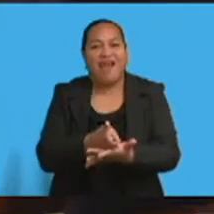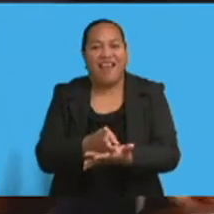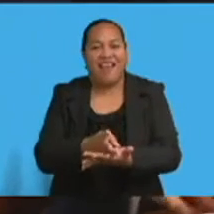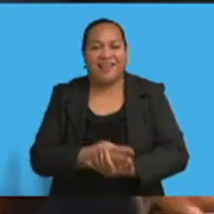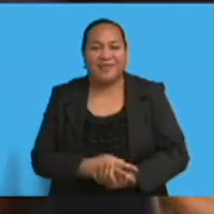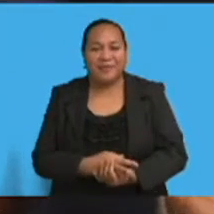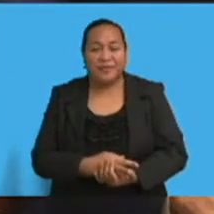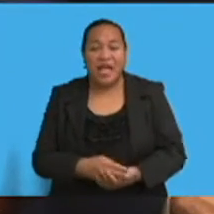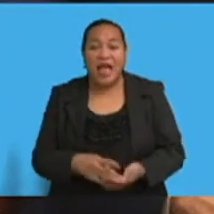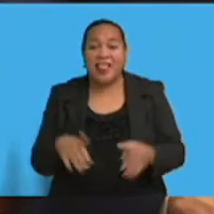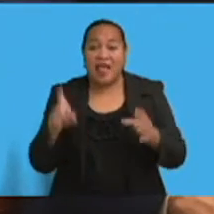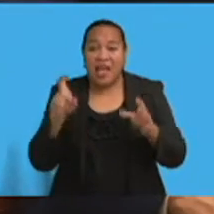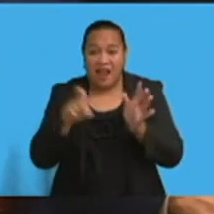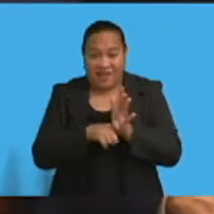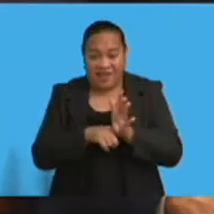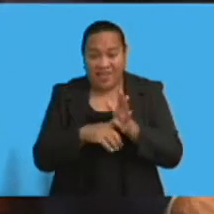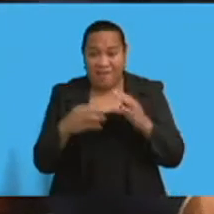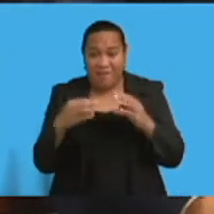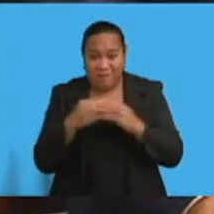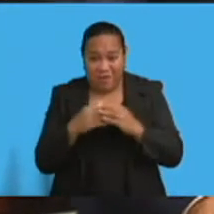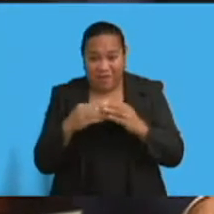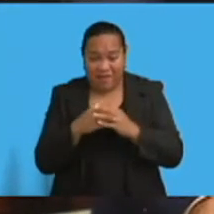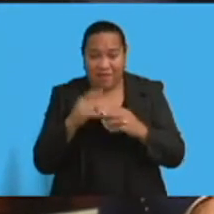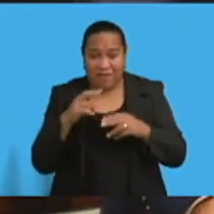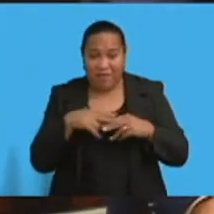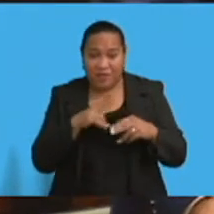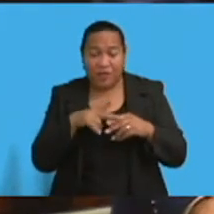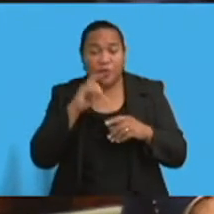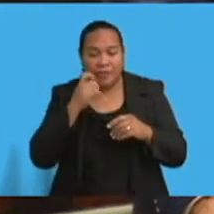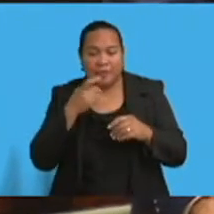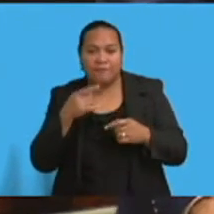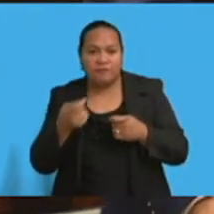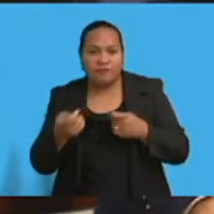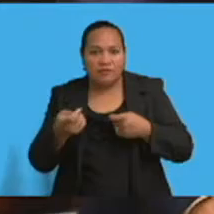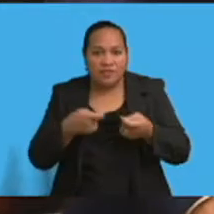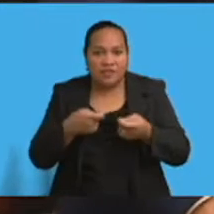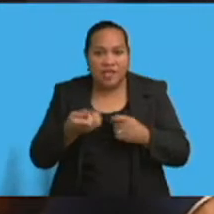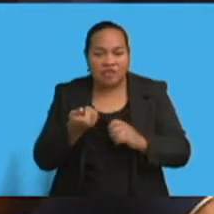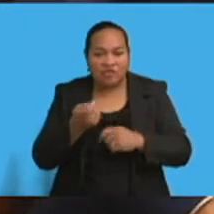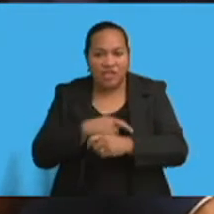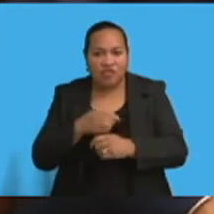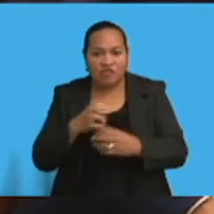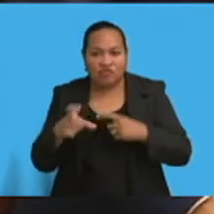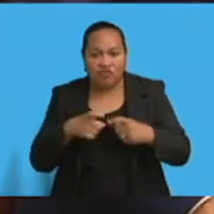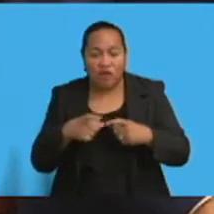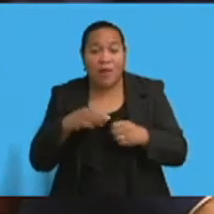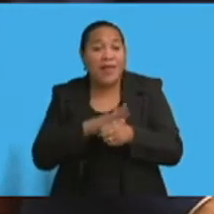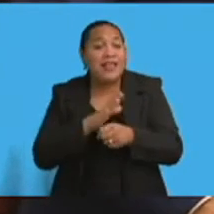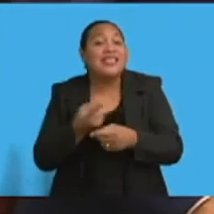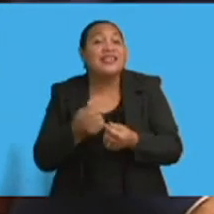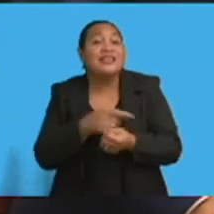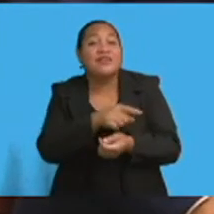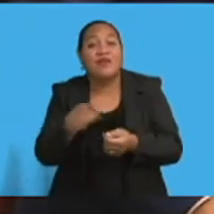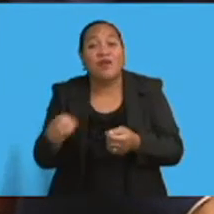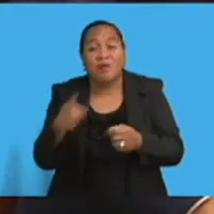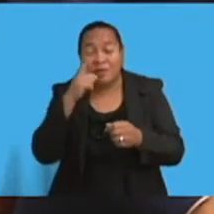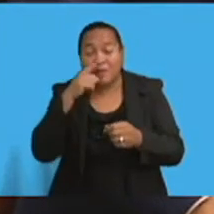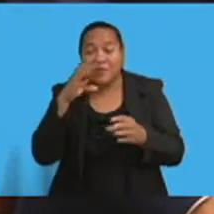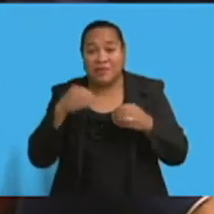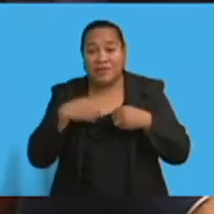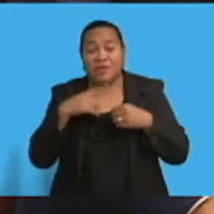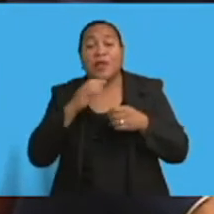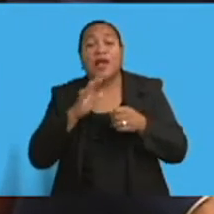Madam Speaker, the Reserve Bank of Fiji will also be generally relaxing exchange controls, making it much easier for Fijians and Fijian businesses to make